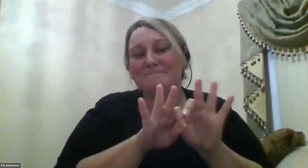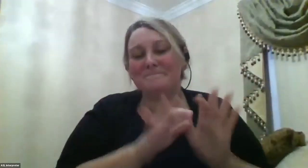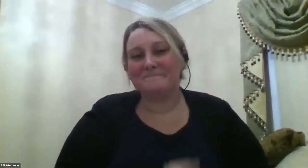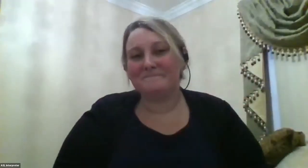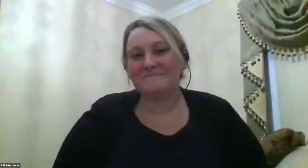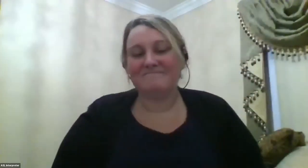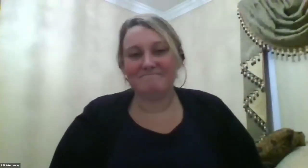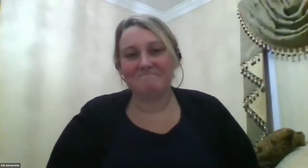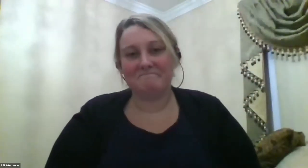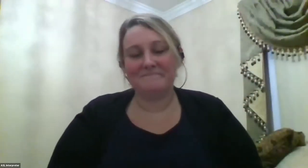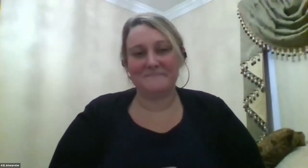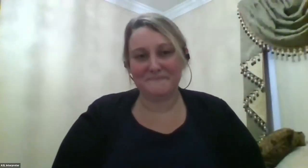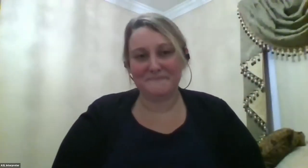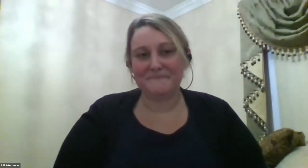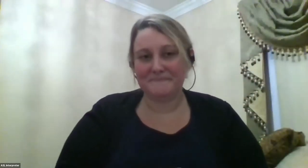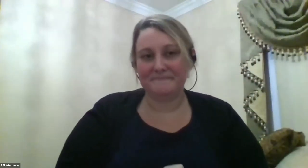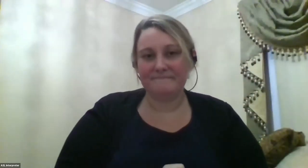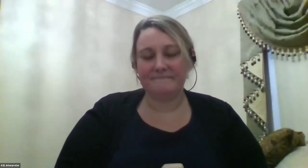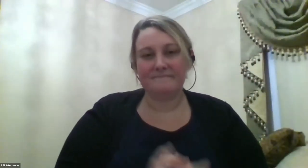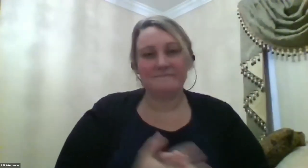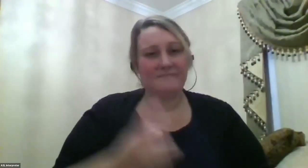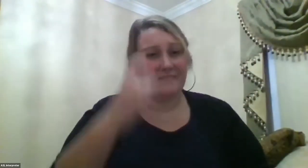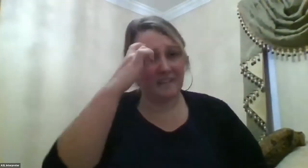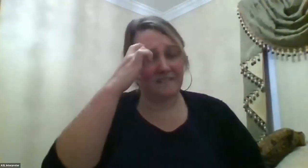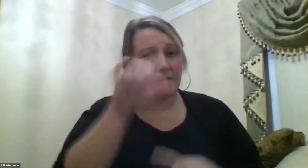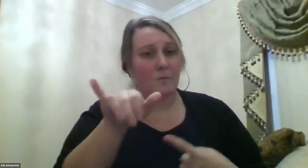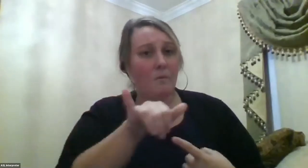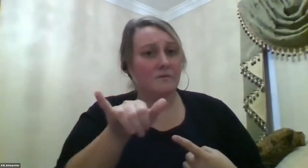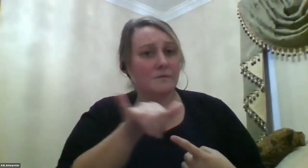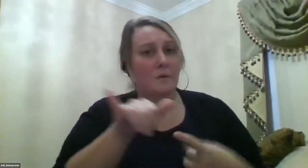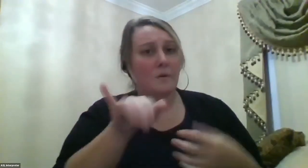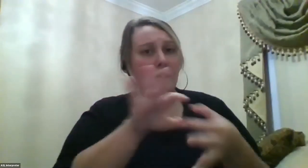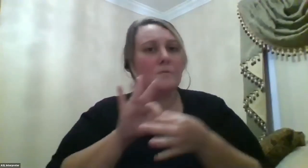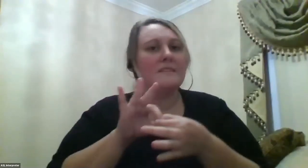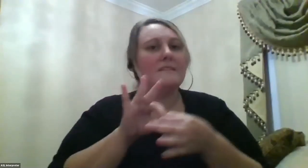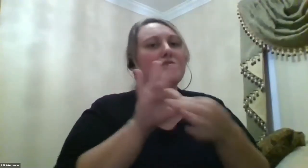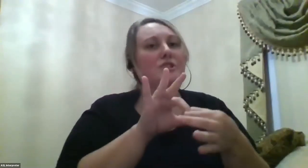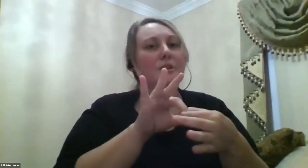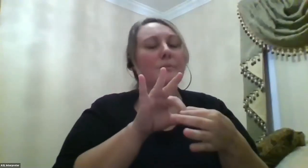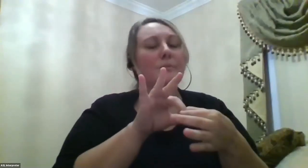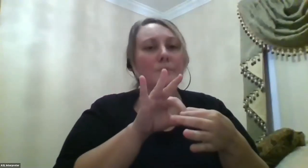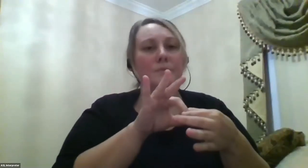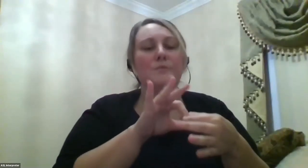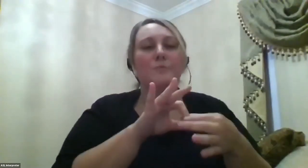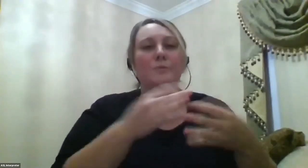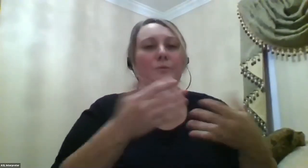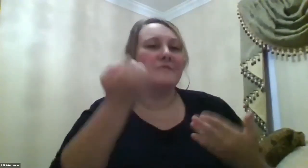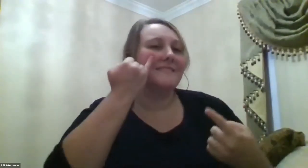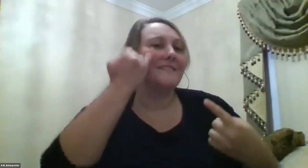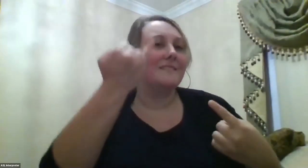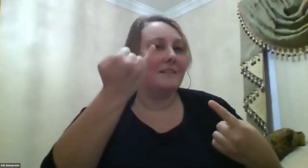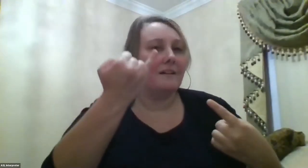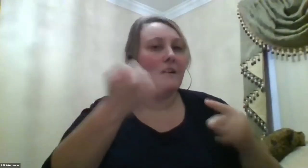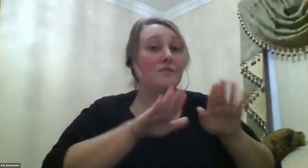this relationship to the material of childhood, um, and rethinking